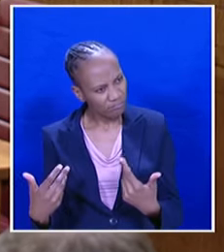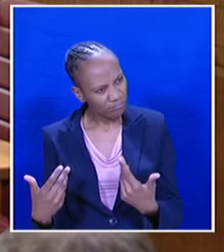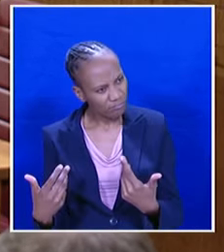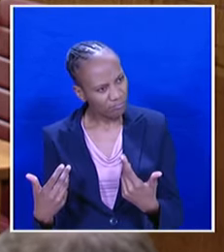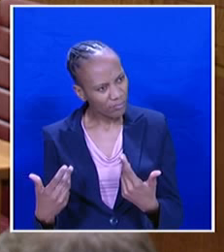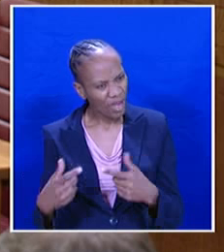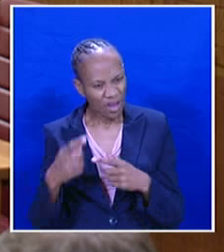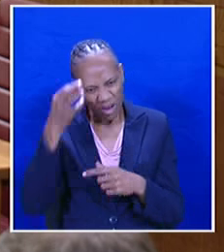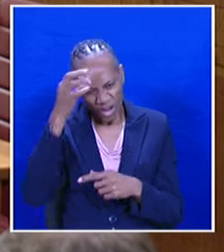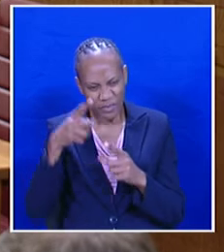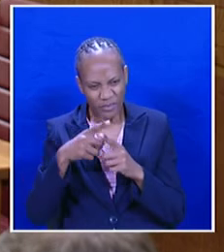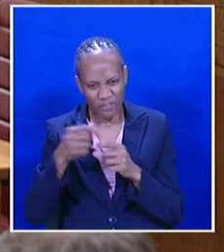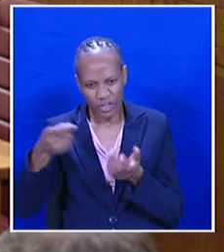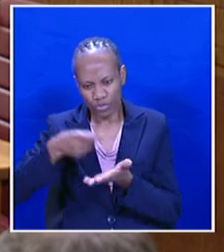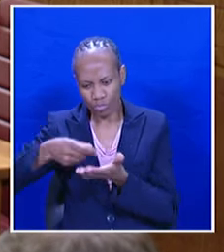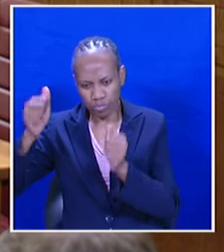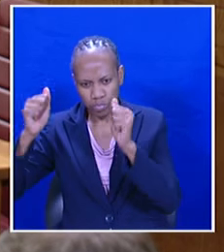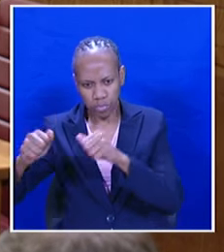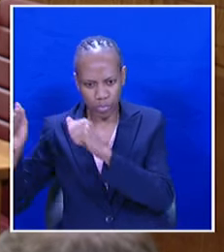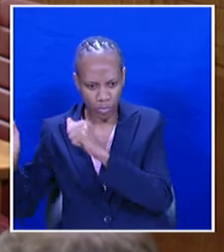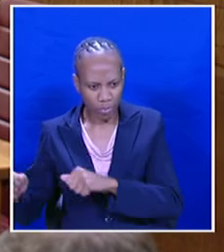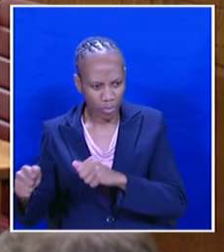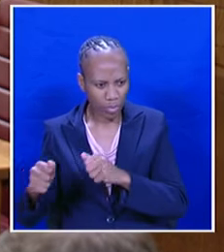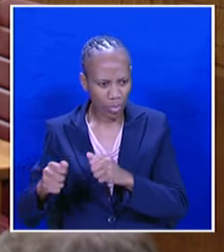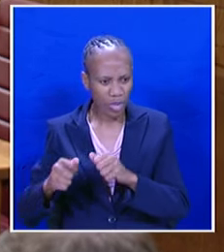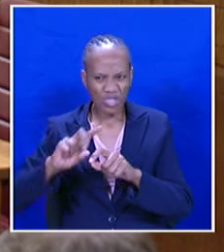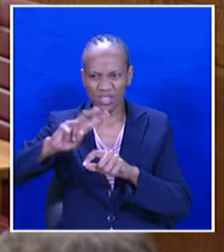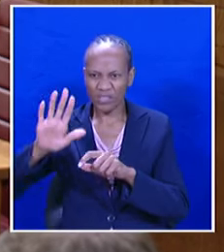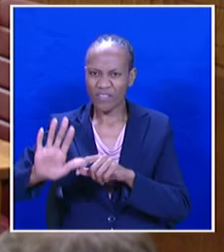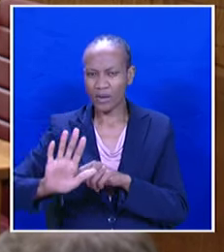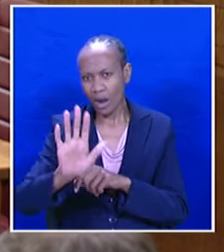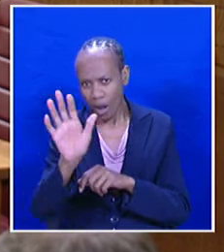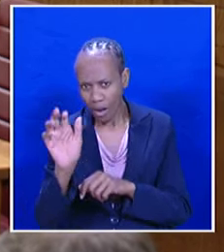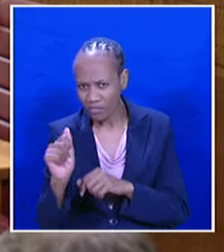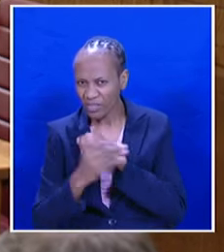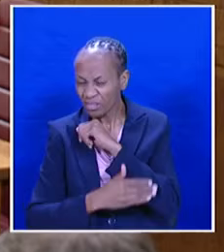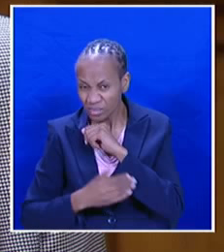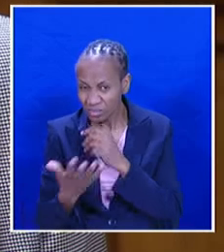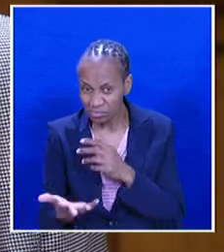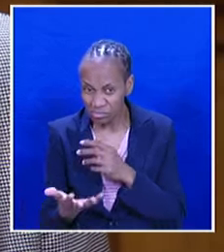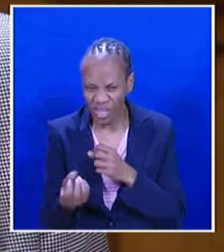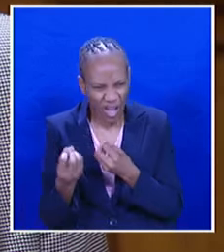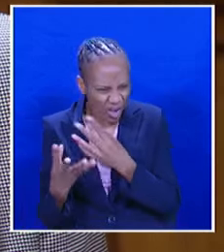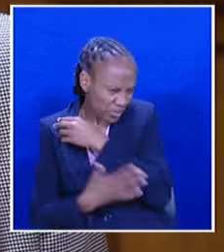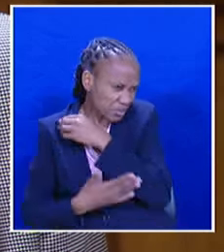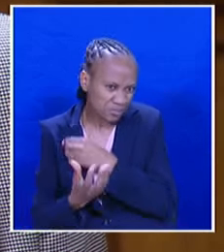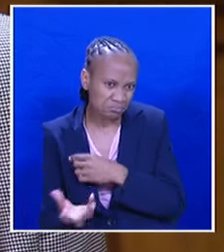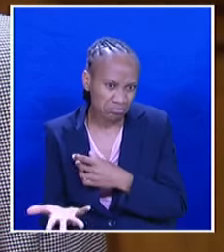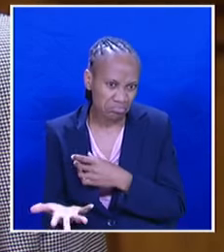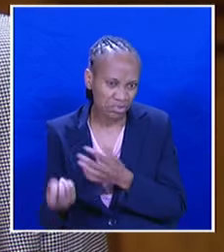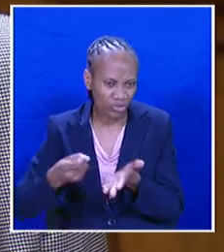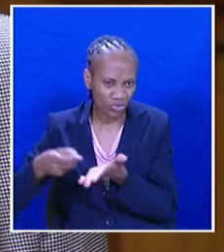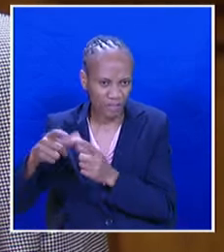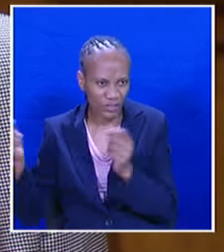African countries? And if so, how many African countries have signed bilateral agreements on